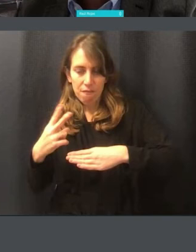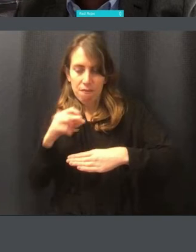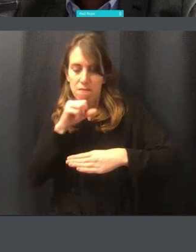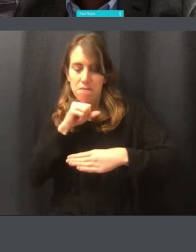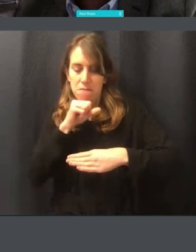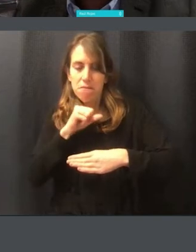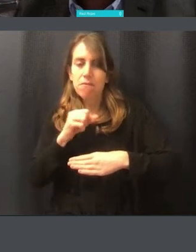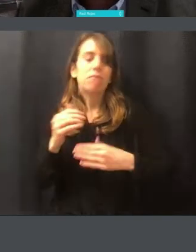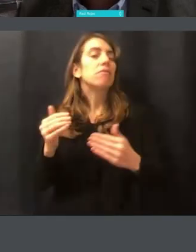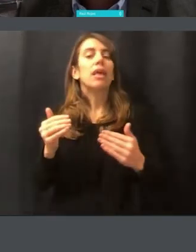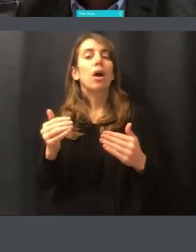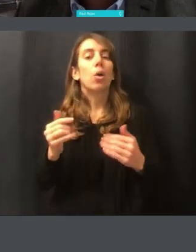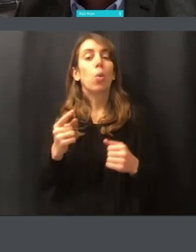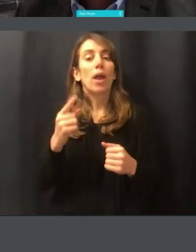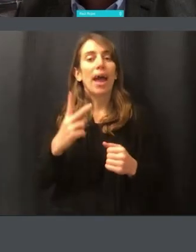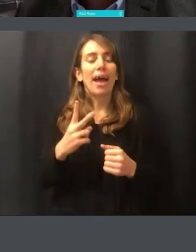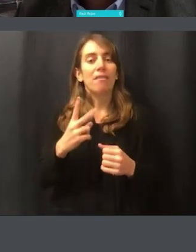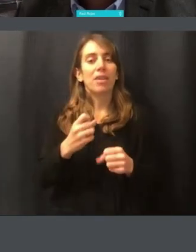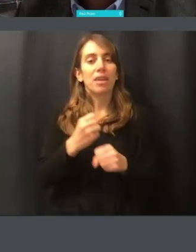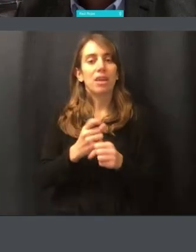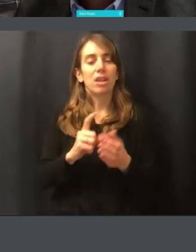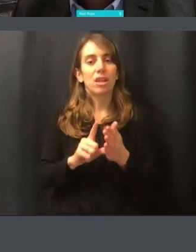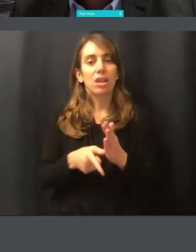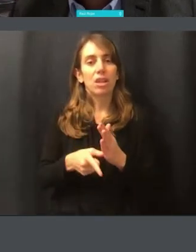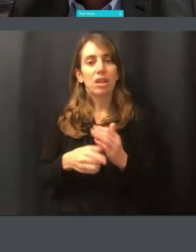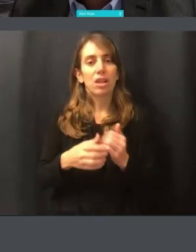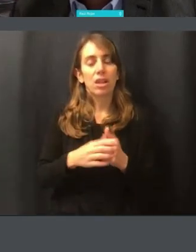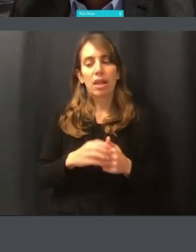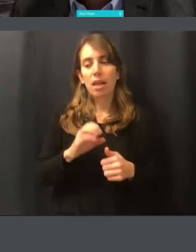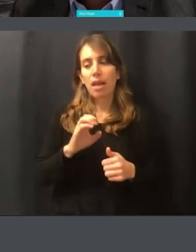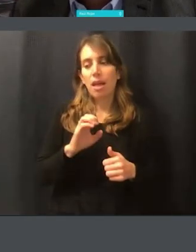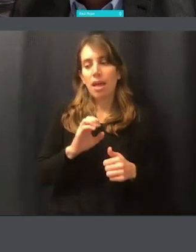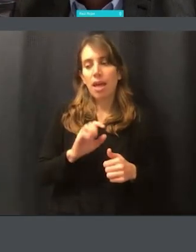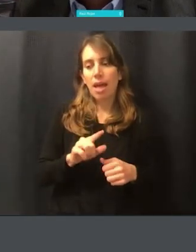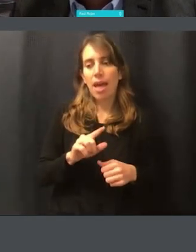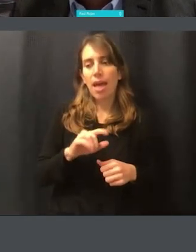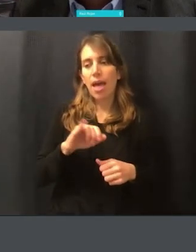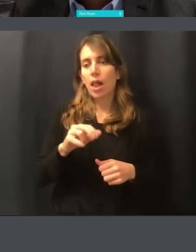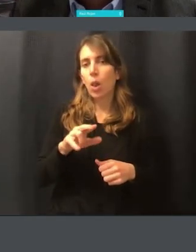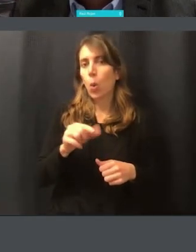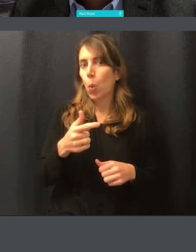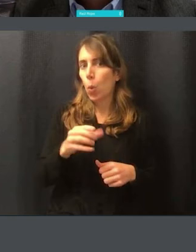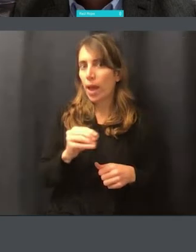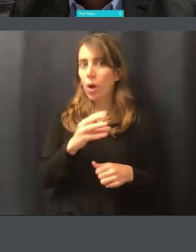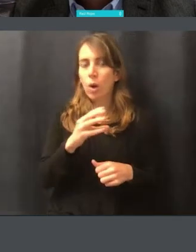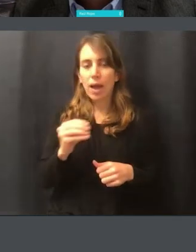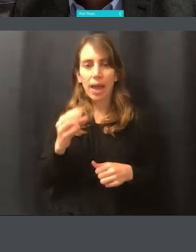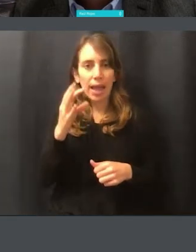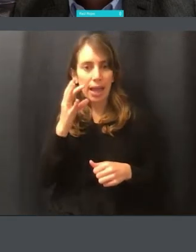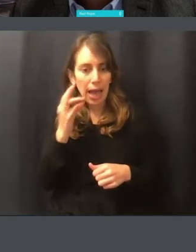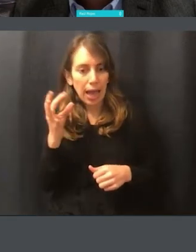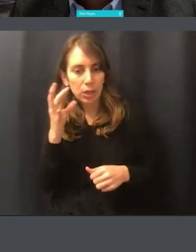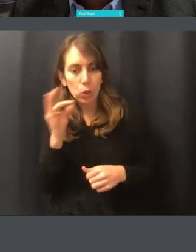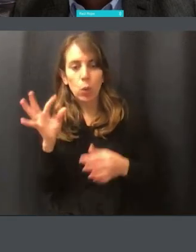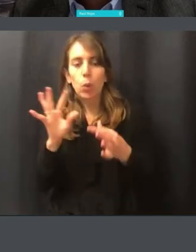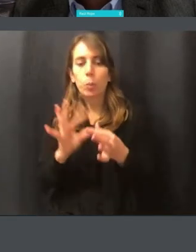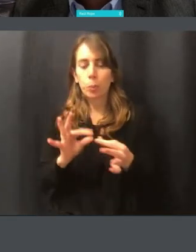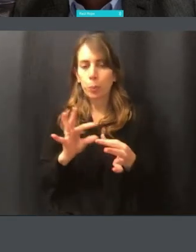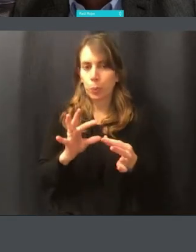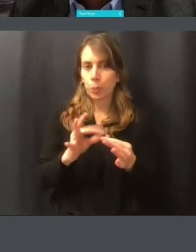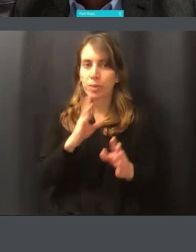and look at half a year later in Spanish. bebé luego y luego el gato se despertó y